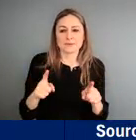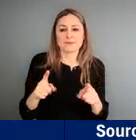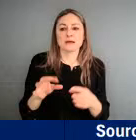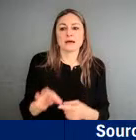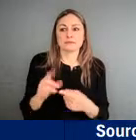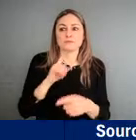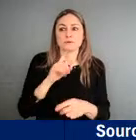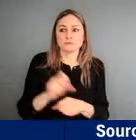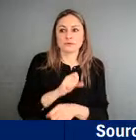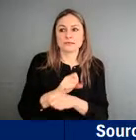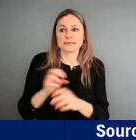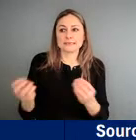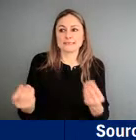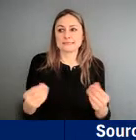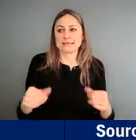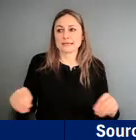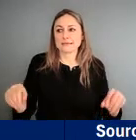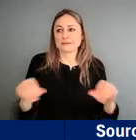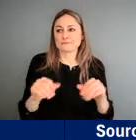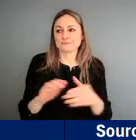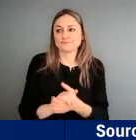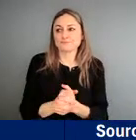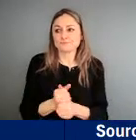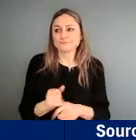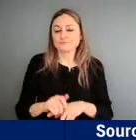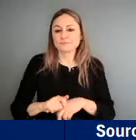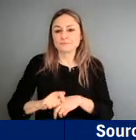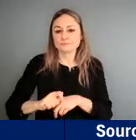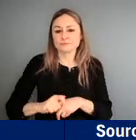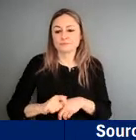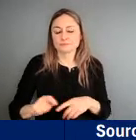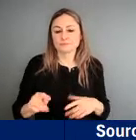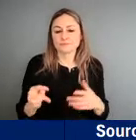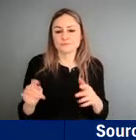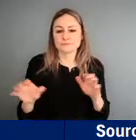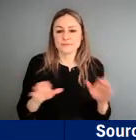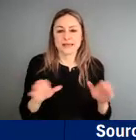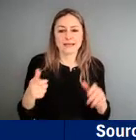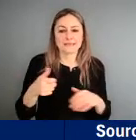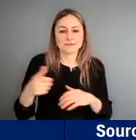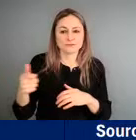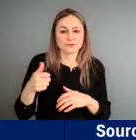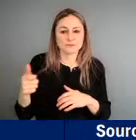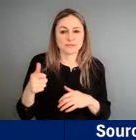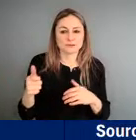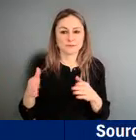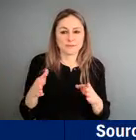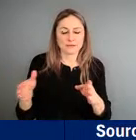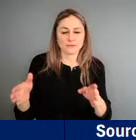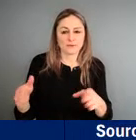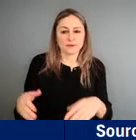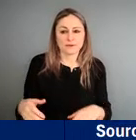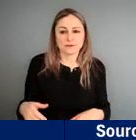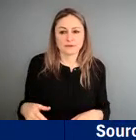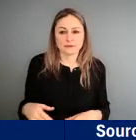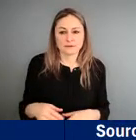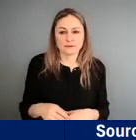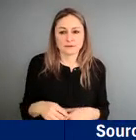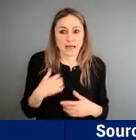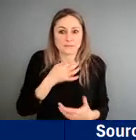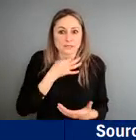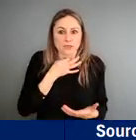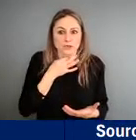sanding the active transportation pathway. And I would be curious